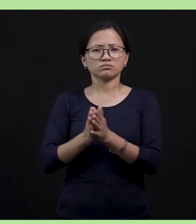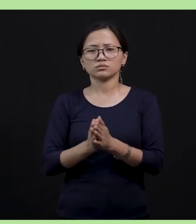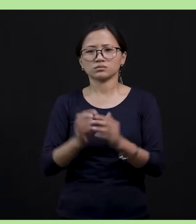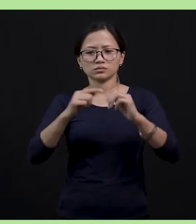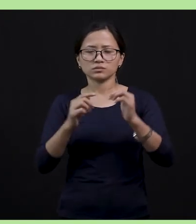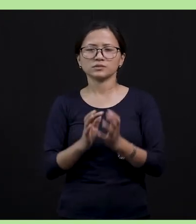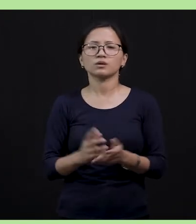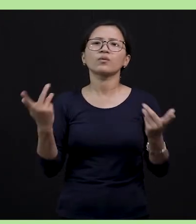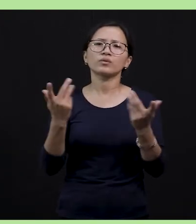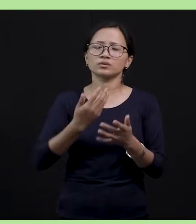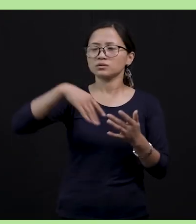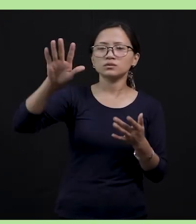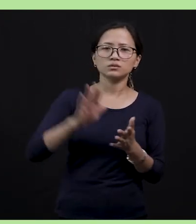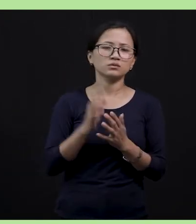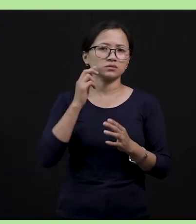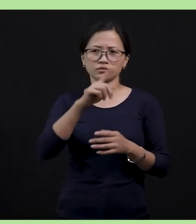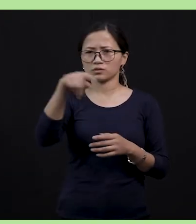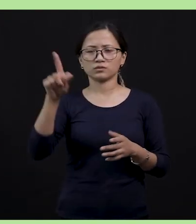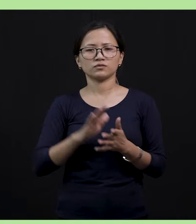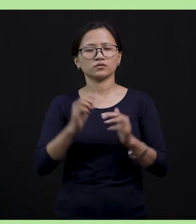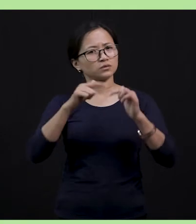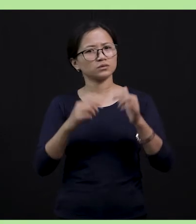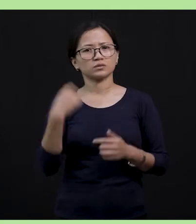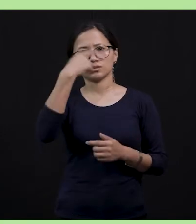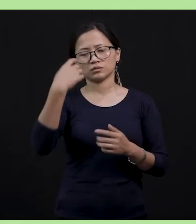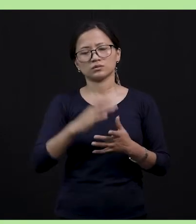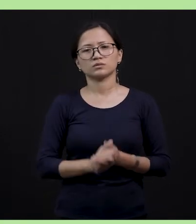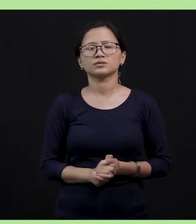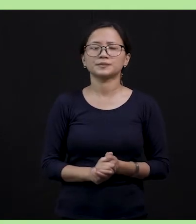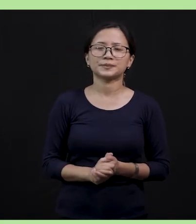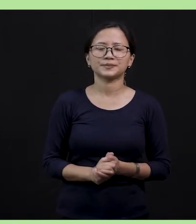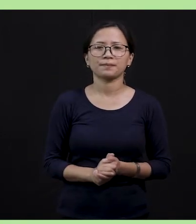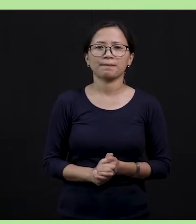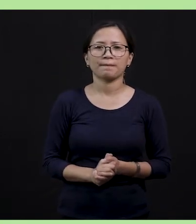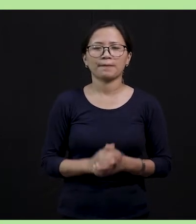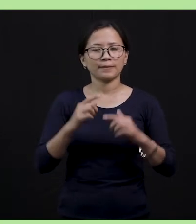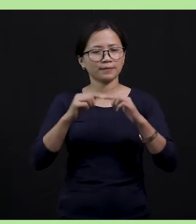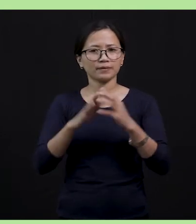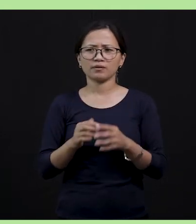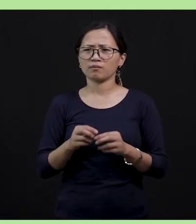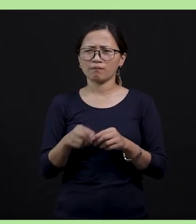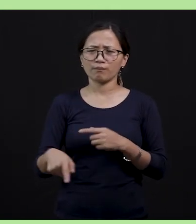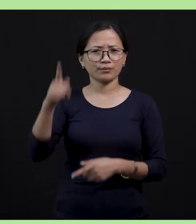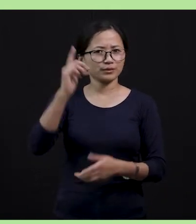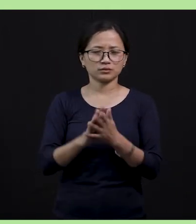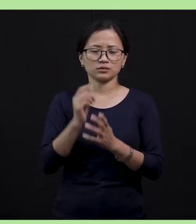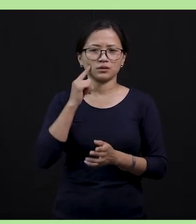where do you go even if you have the right to vote? So who do you vote? So Elections are the most